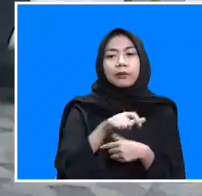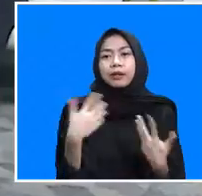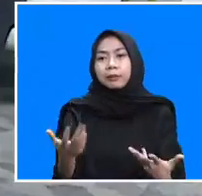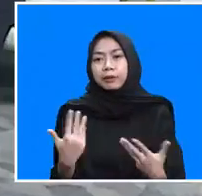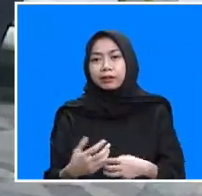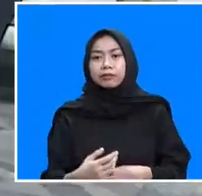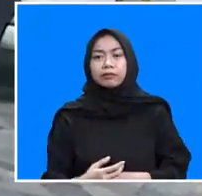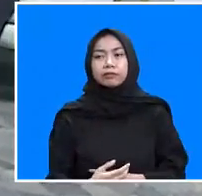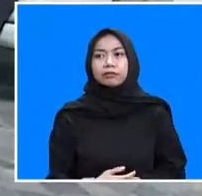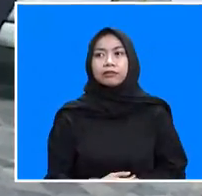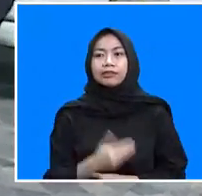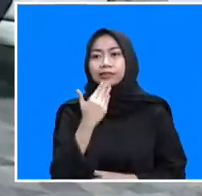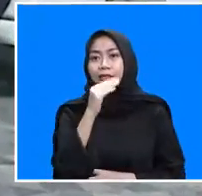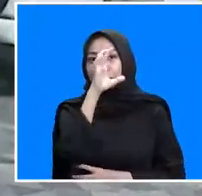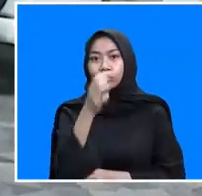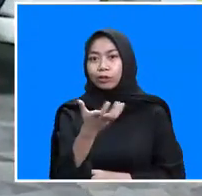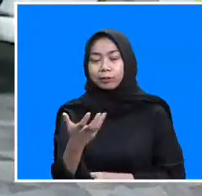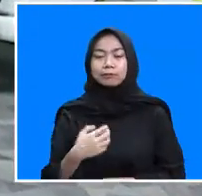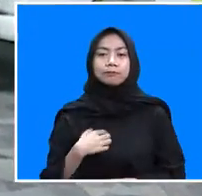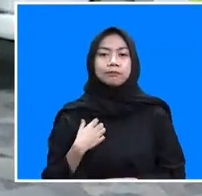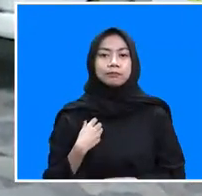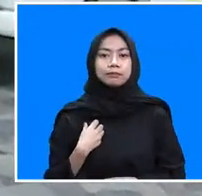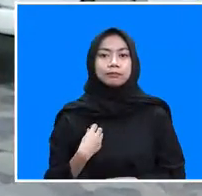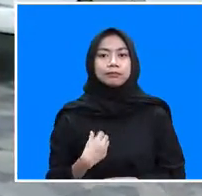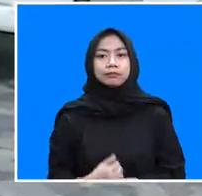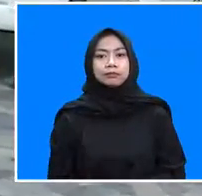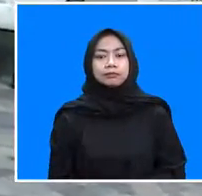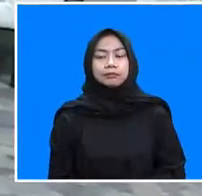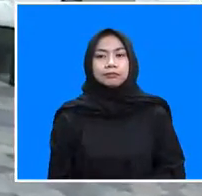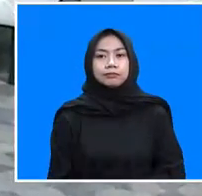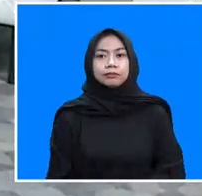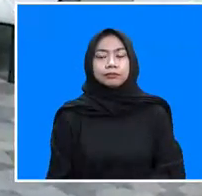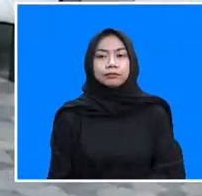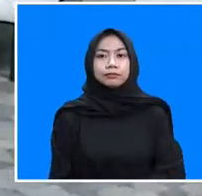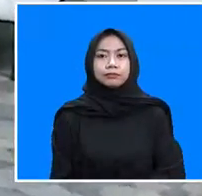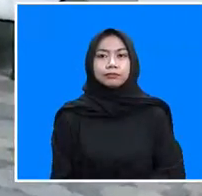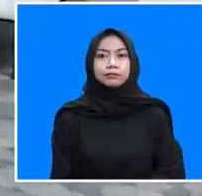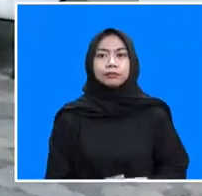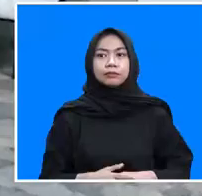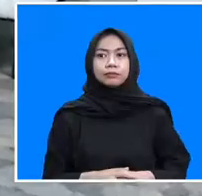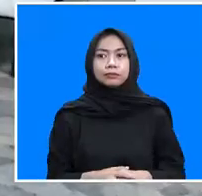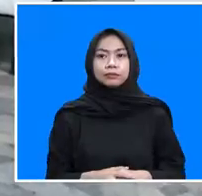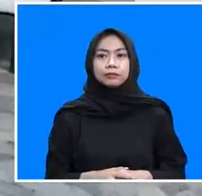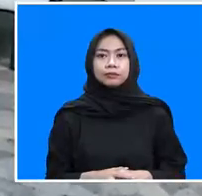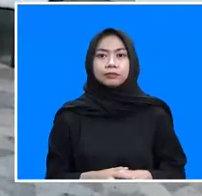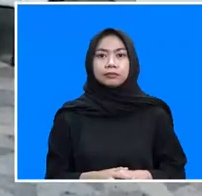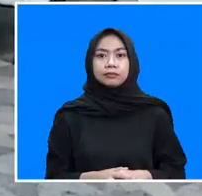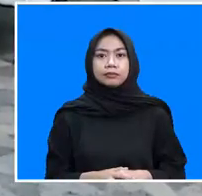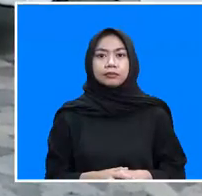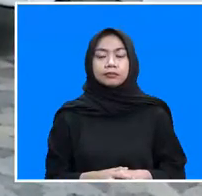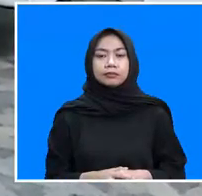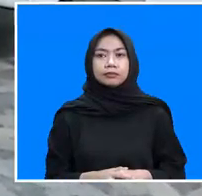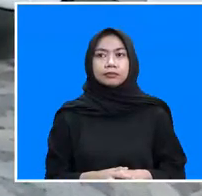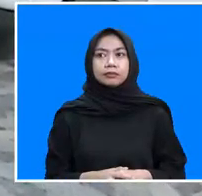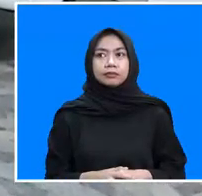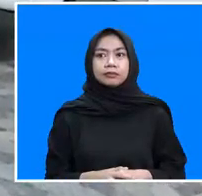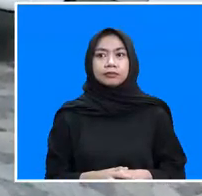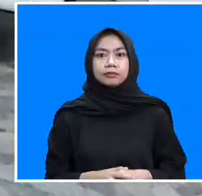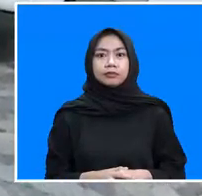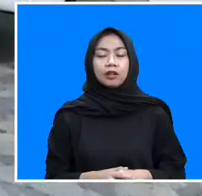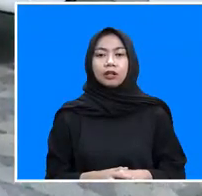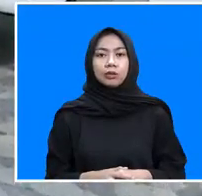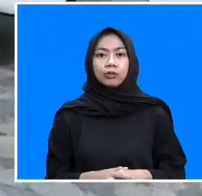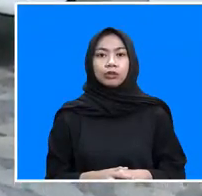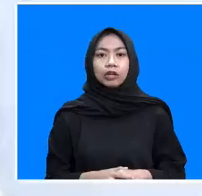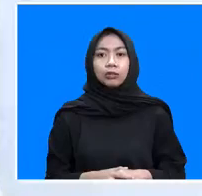Selamat sore, Pak Iwan. Selamat sore, Pak Han. First of all, I'd like to thank you and your ministry for